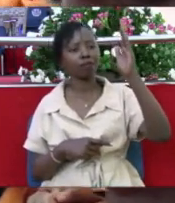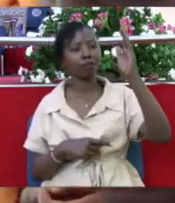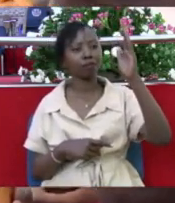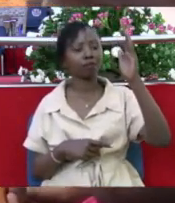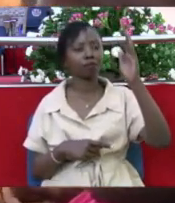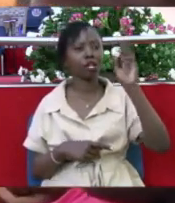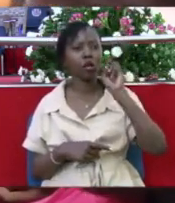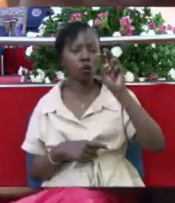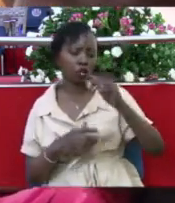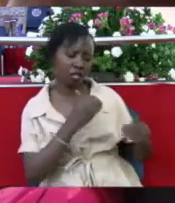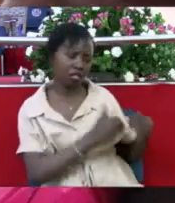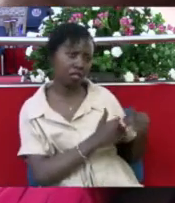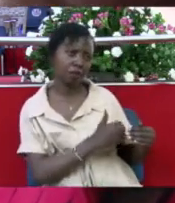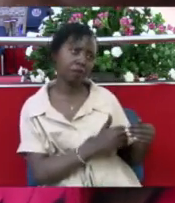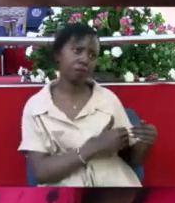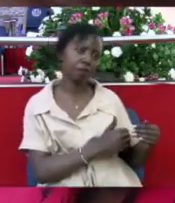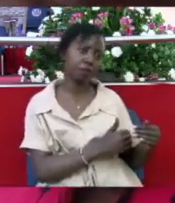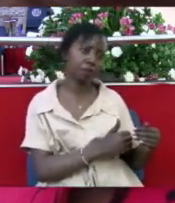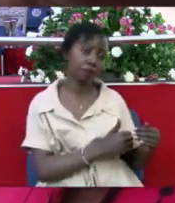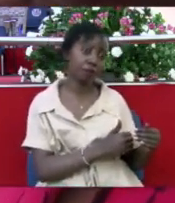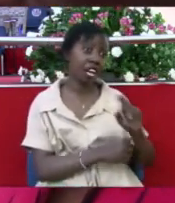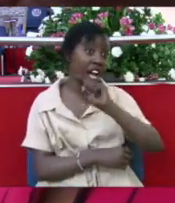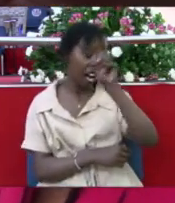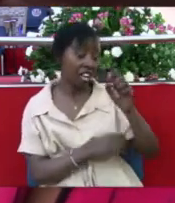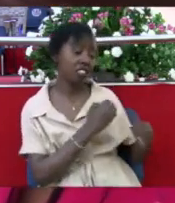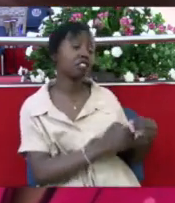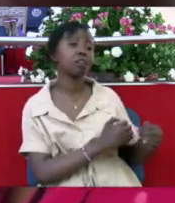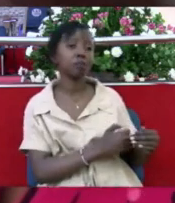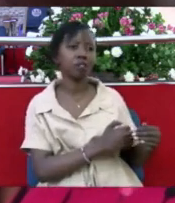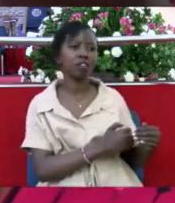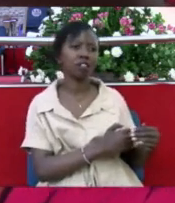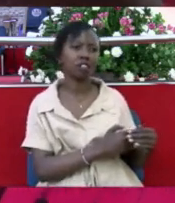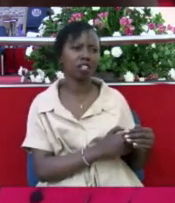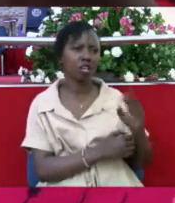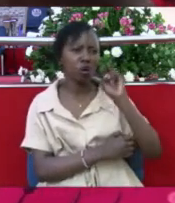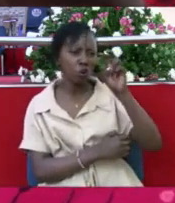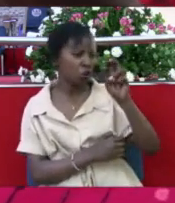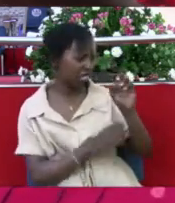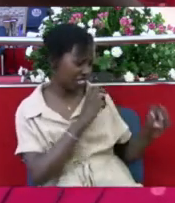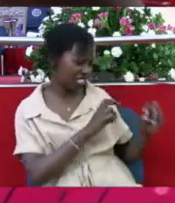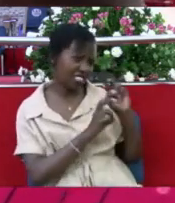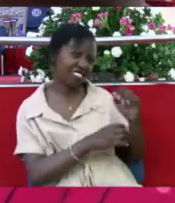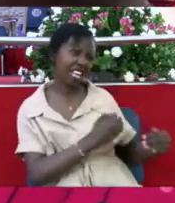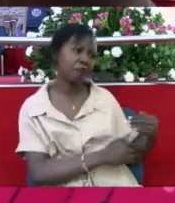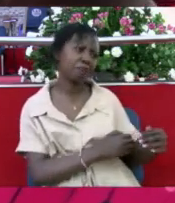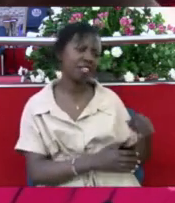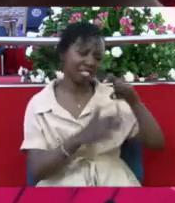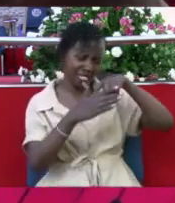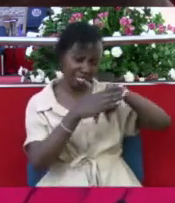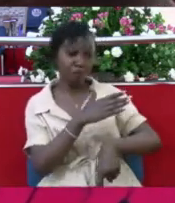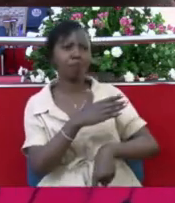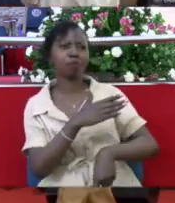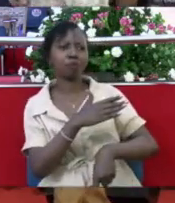look at your neighbor. Angalia jirani yako. And I want you to ask them. Muulize. Look at them deeply. Muangalie tu kwa macho. In the circular thing in